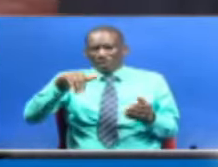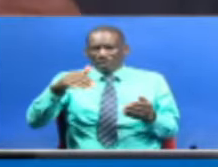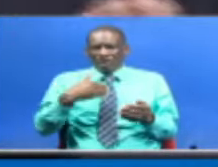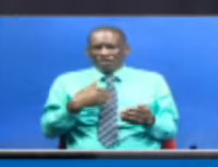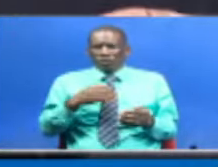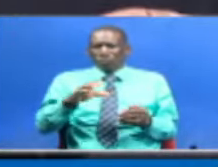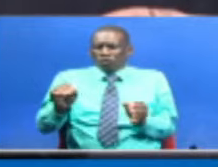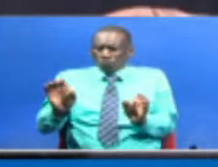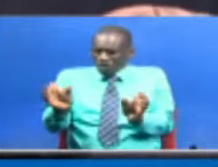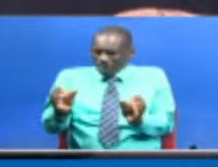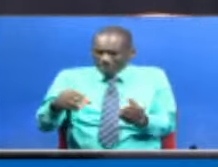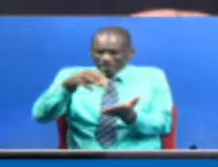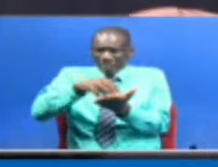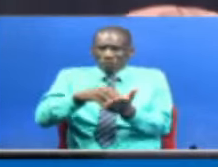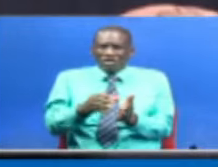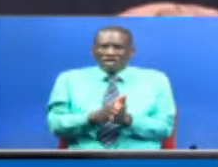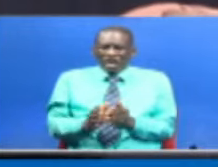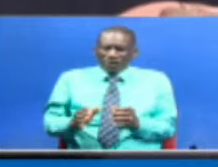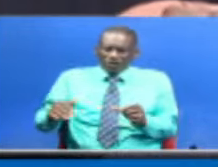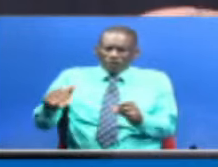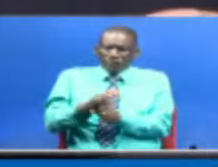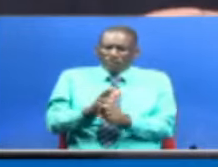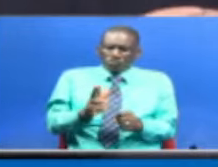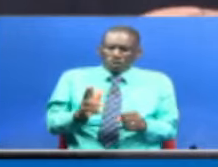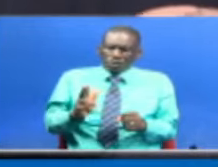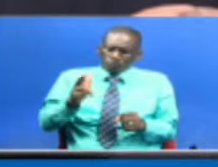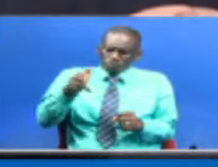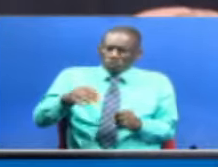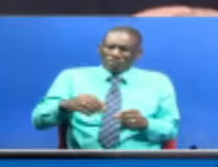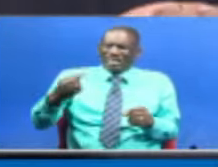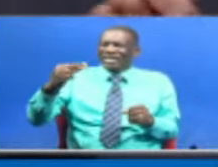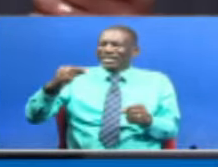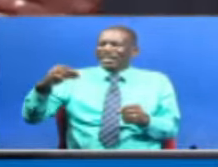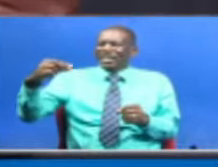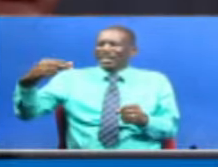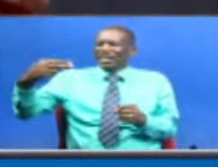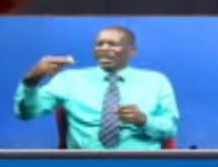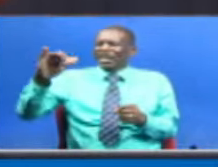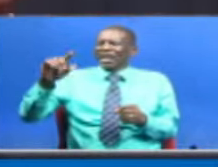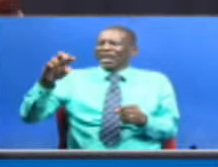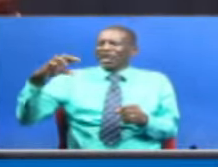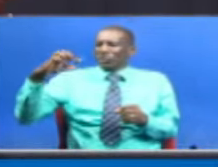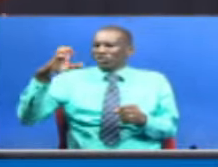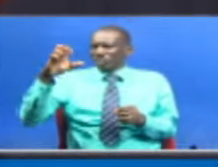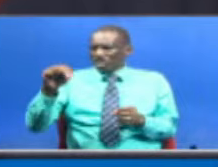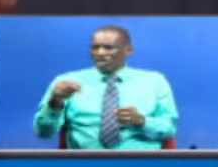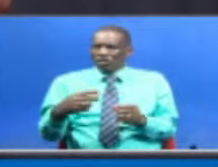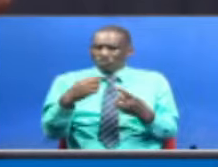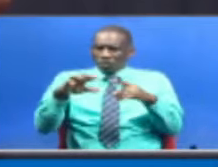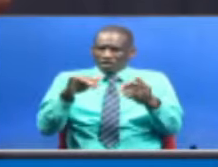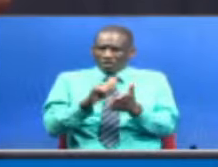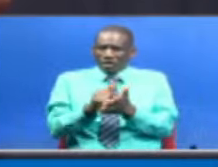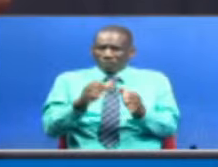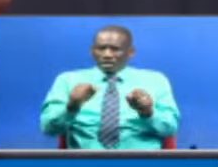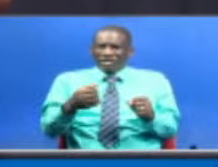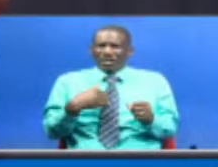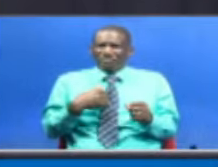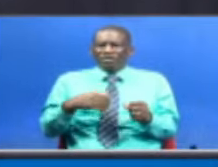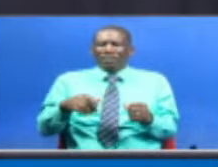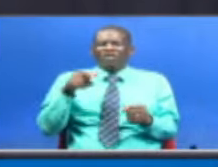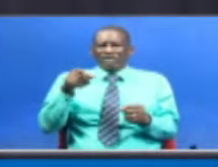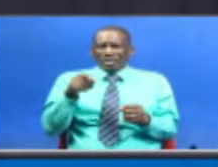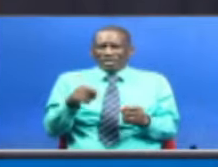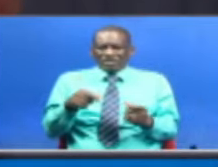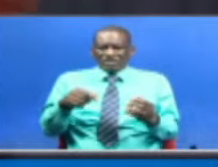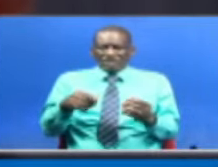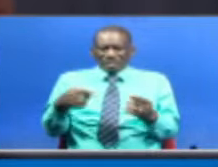gas station and we'll fill your tank with hydrogen, green hydrogen. Mm. And we say green hydrogen because there can be gray hydrogen. The point, the